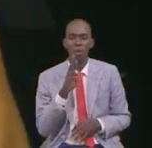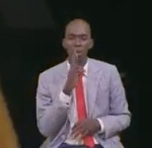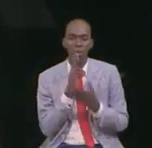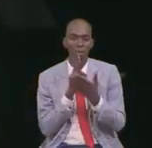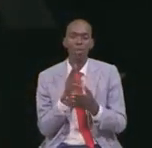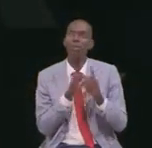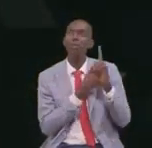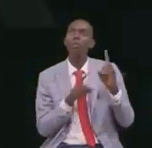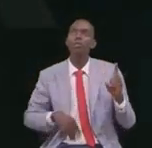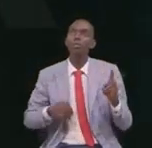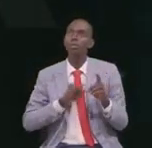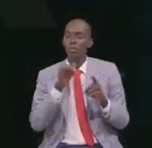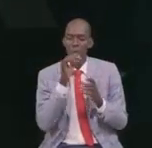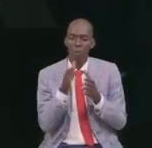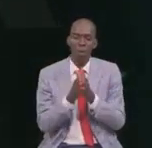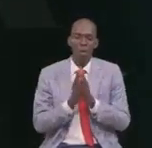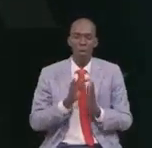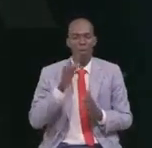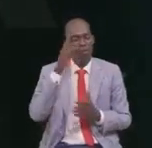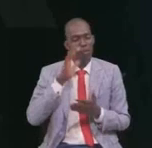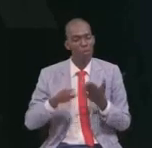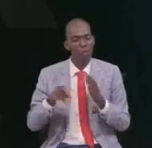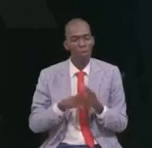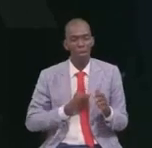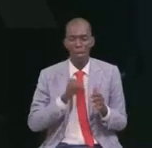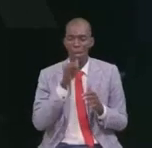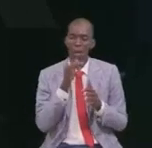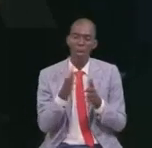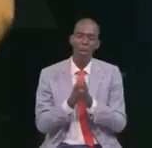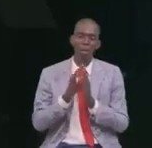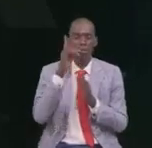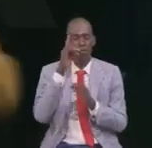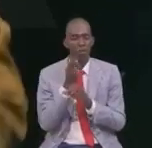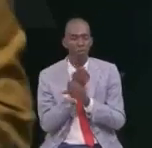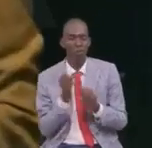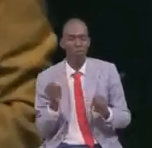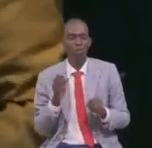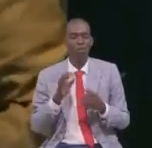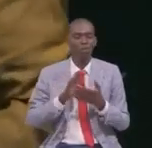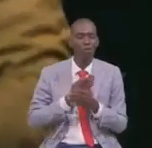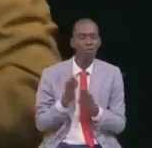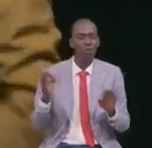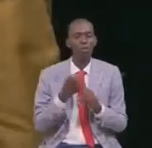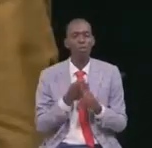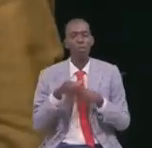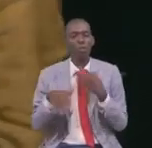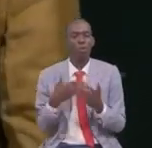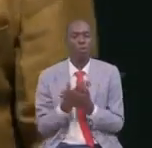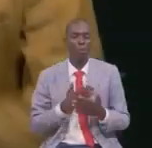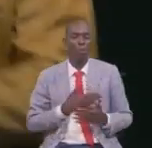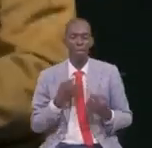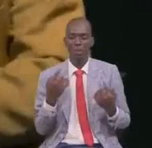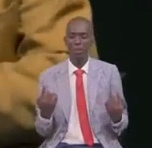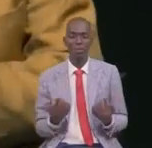I'm asking for forgiveness. I'm asking for salvation. I'm asking for freedom from all my sins. Here I